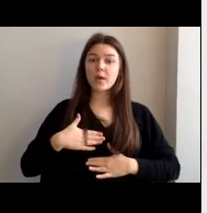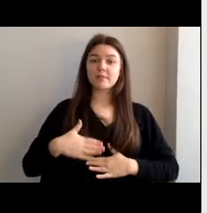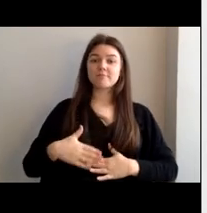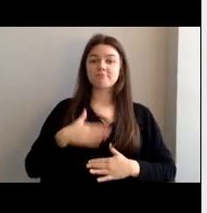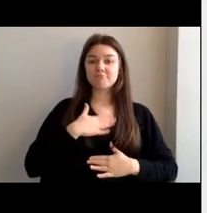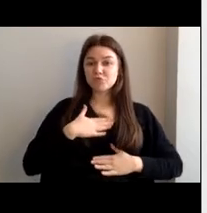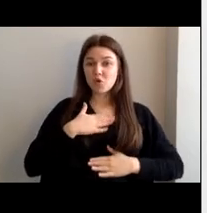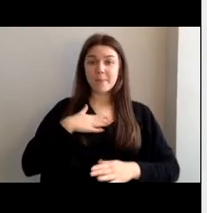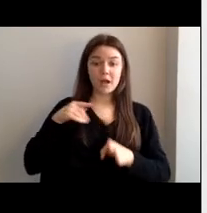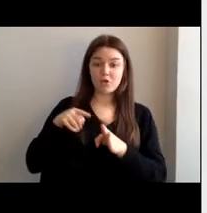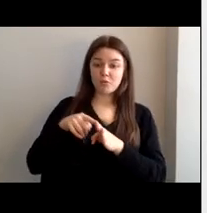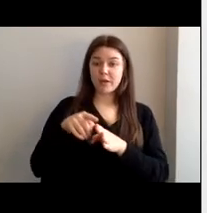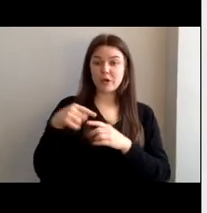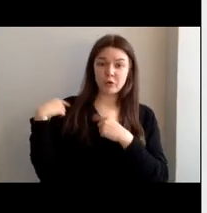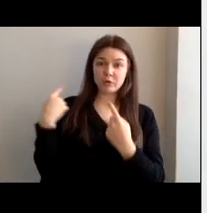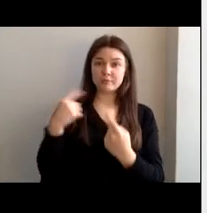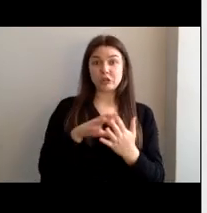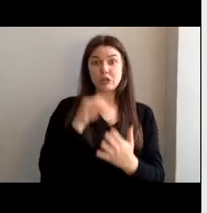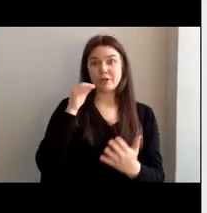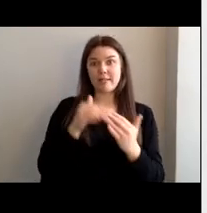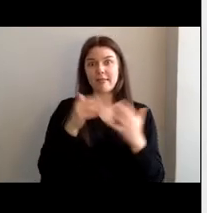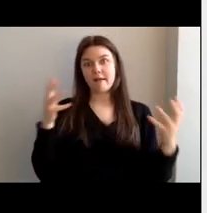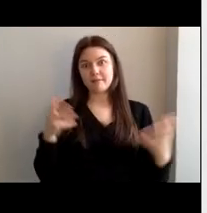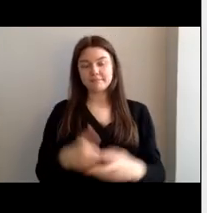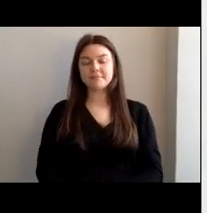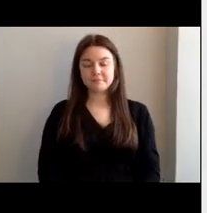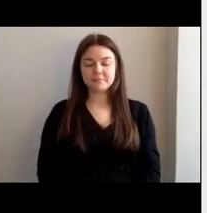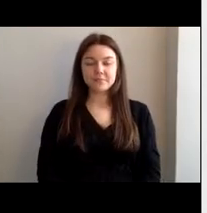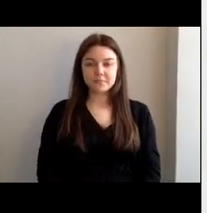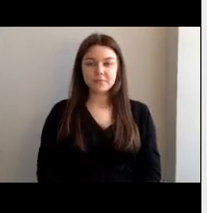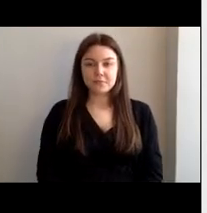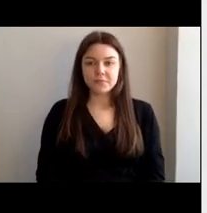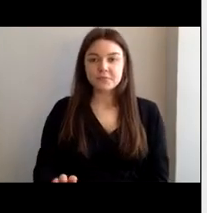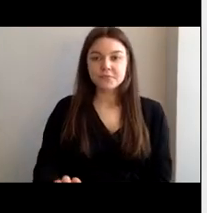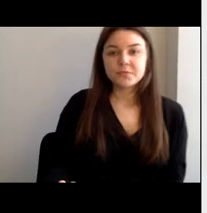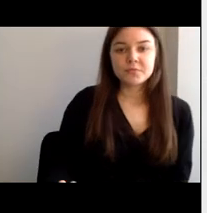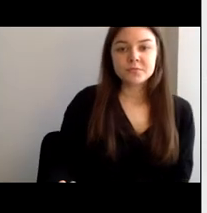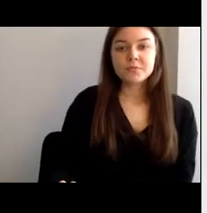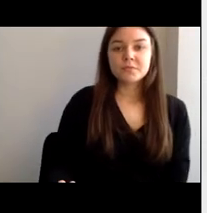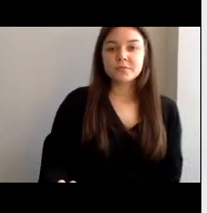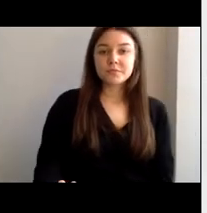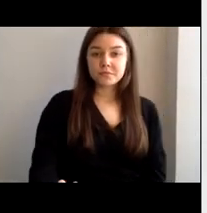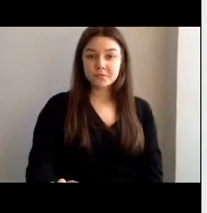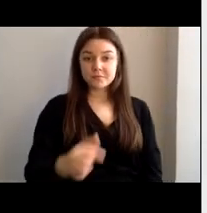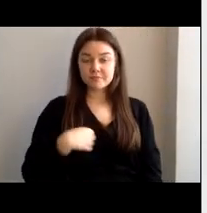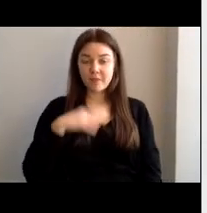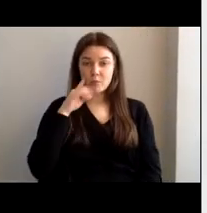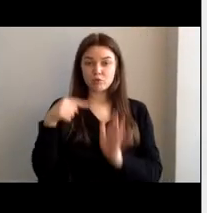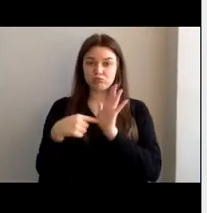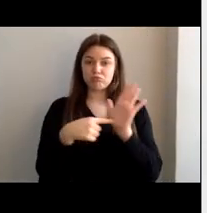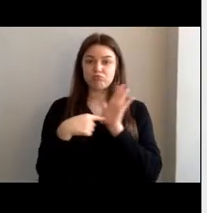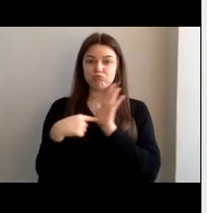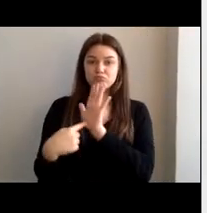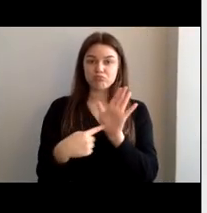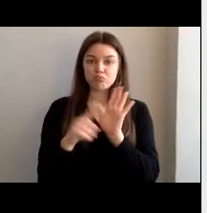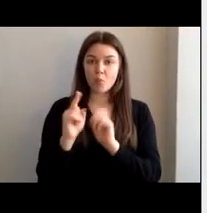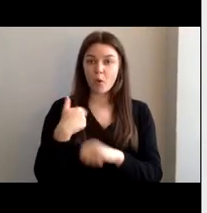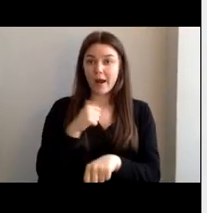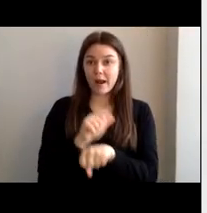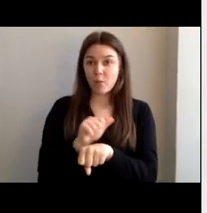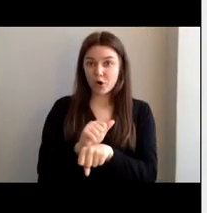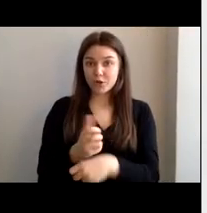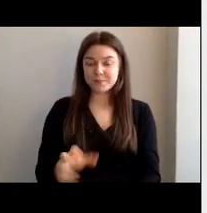I really enjoyed my career and have learned a lot. So why don't I take you where I work so you can see exactly what we do.